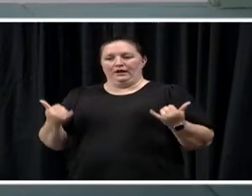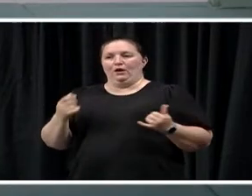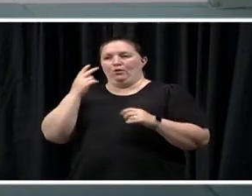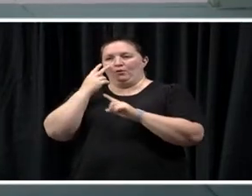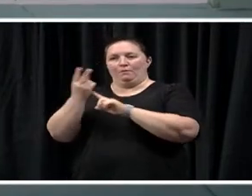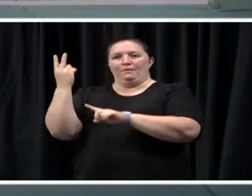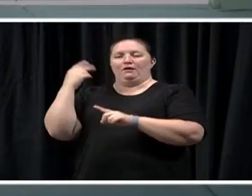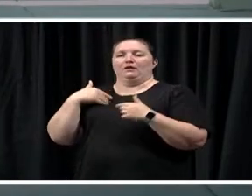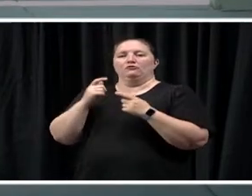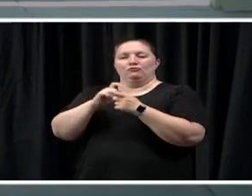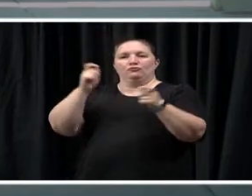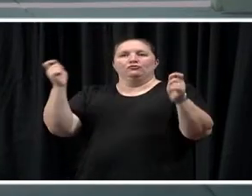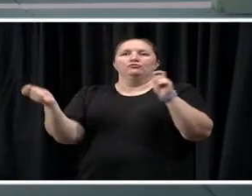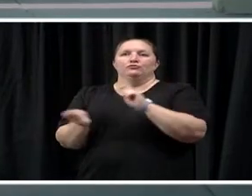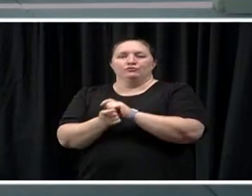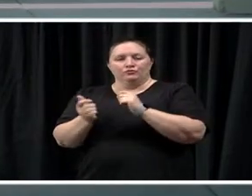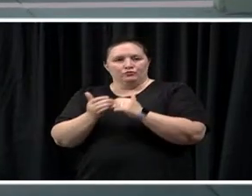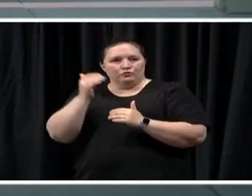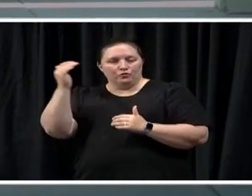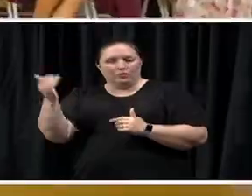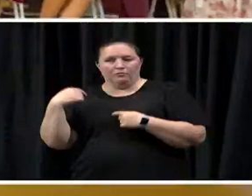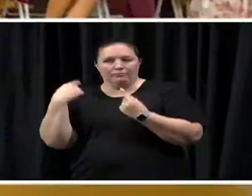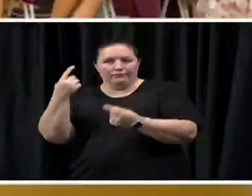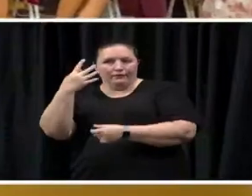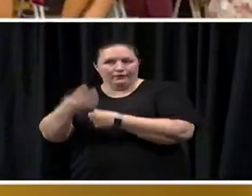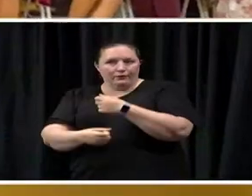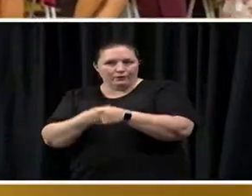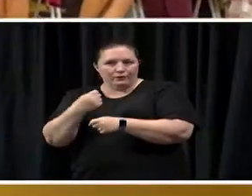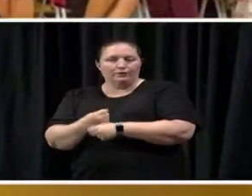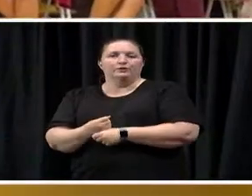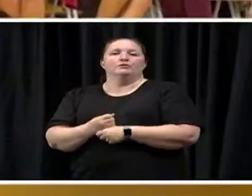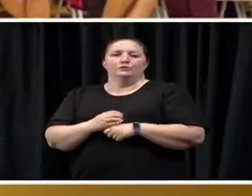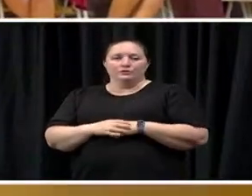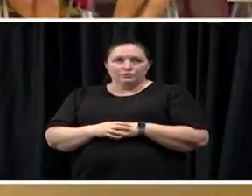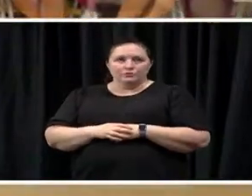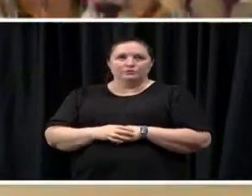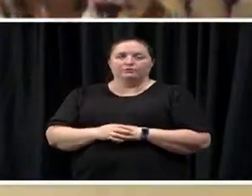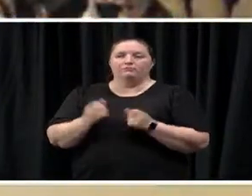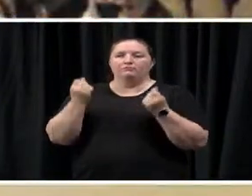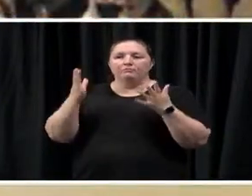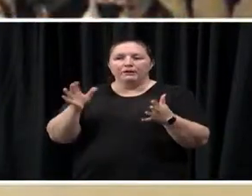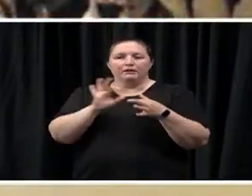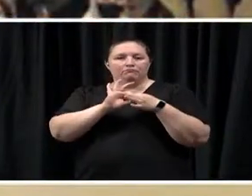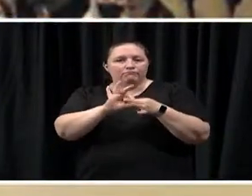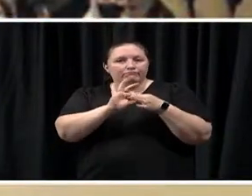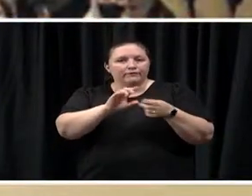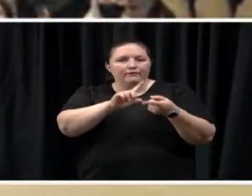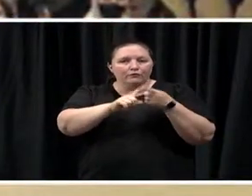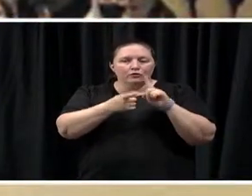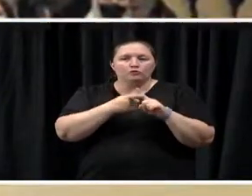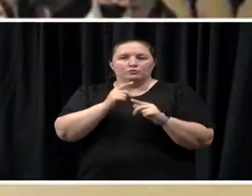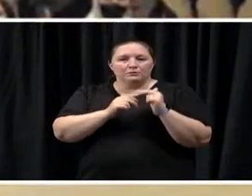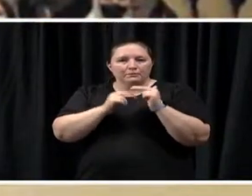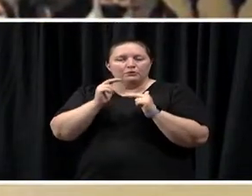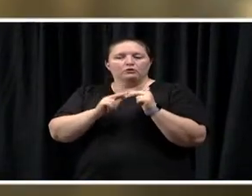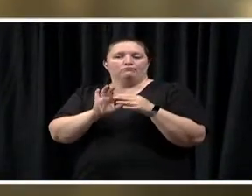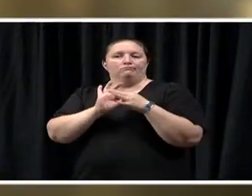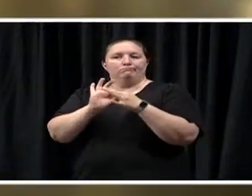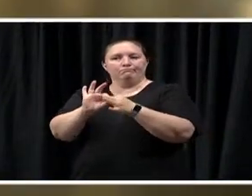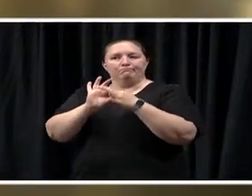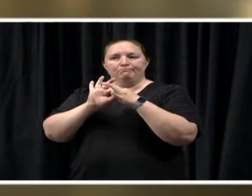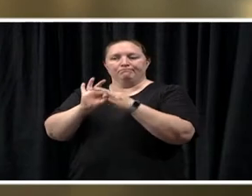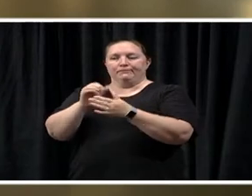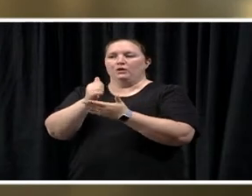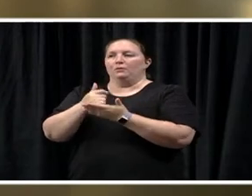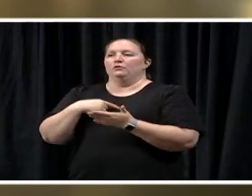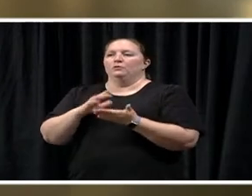much, like over like the 4 years being here, all the relationships that were built and stuff like that, it's built me to be who I